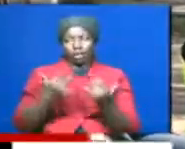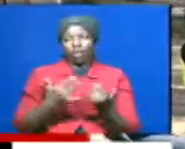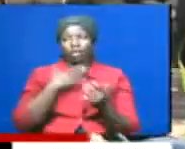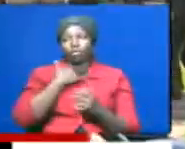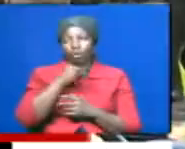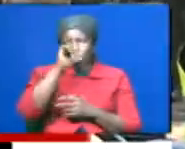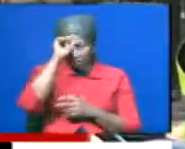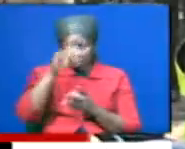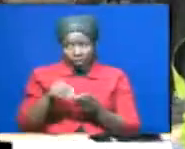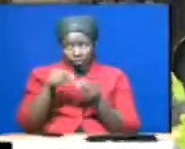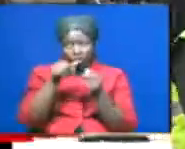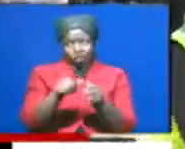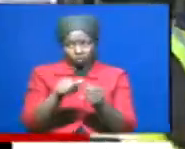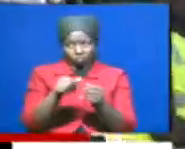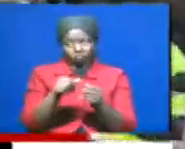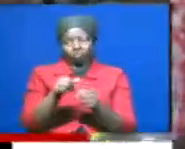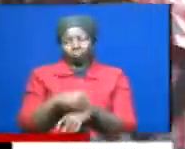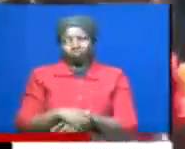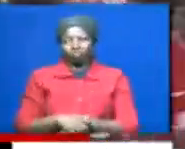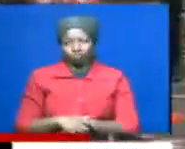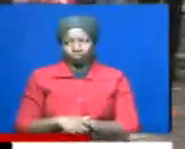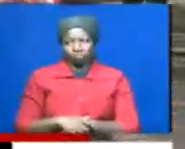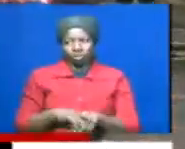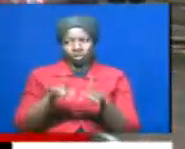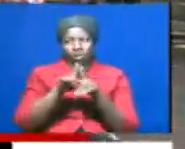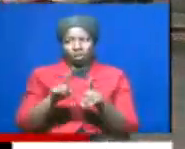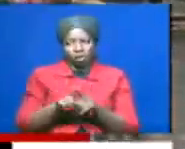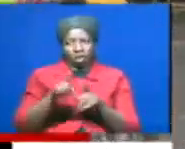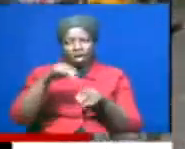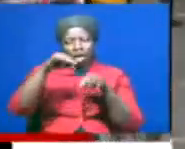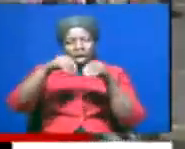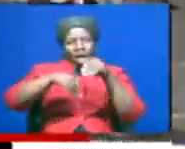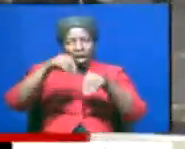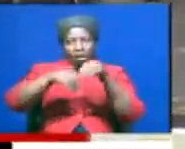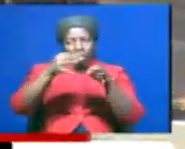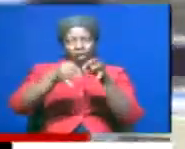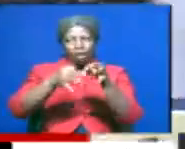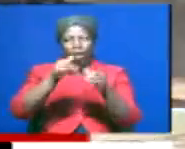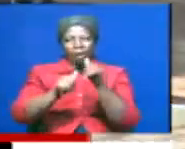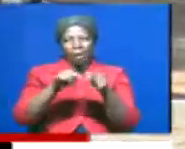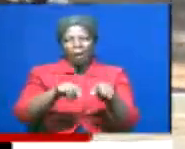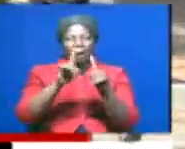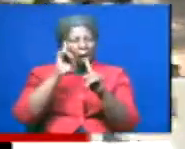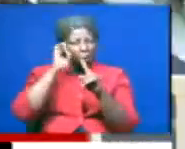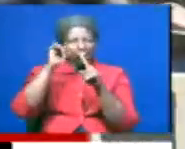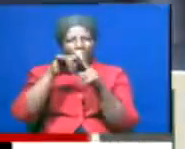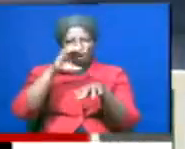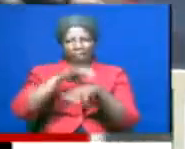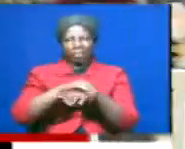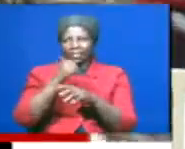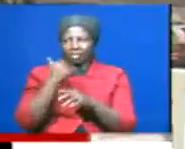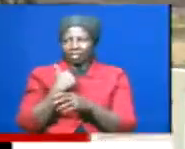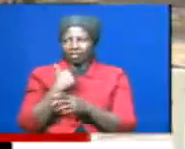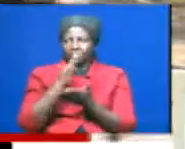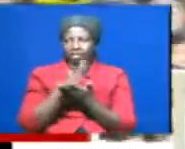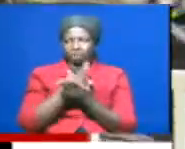address, apart from the electoral justice that they are seeking. There are some of the issues that have resulted into these people taking to the